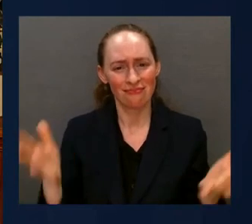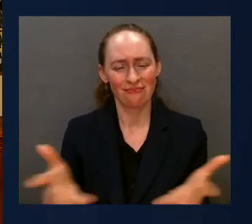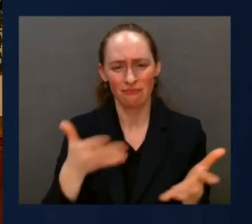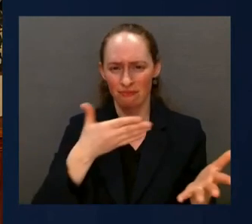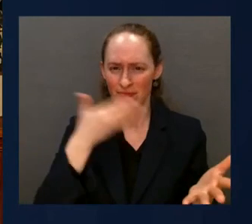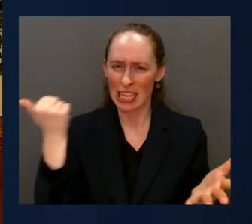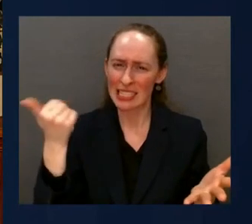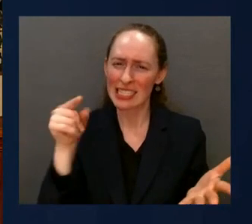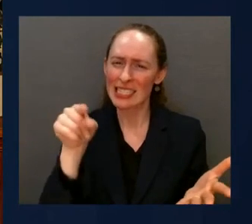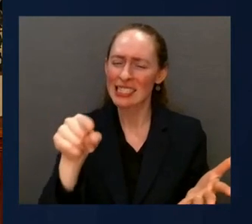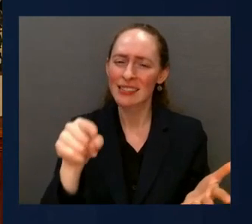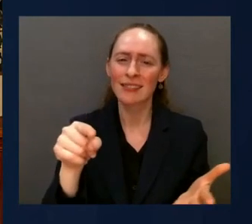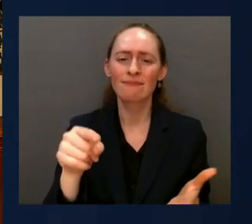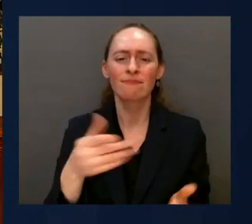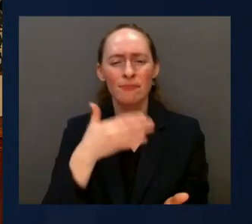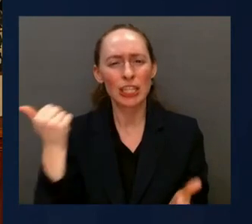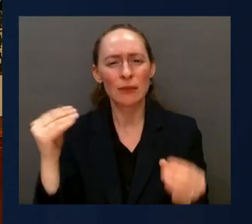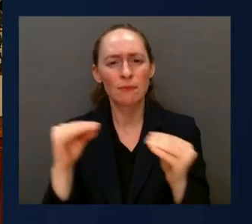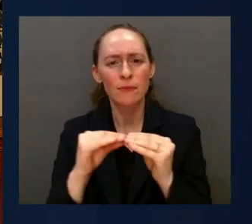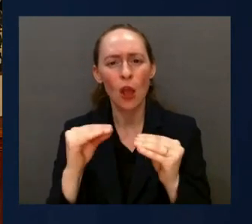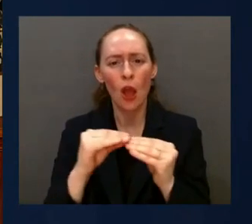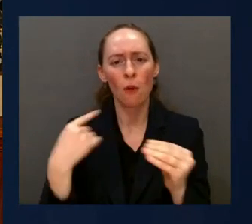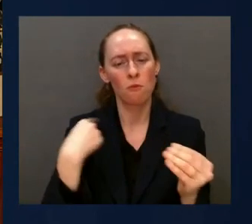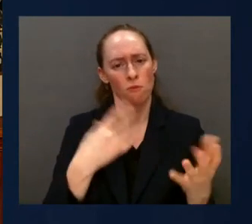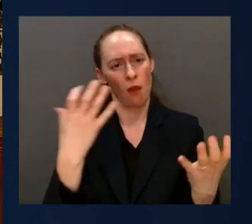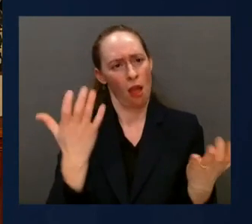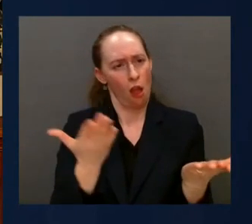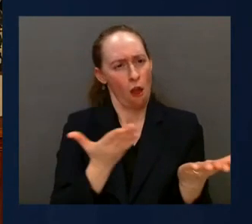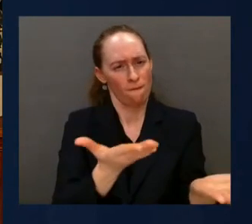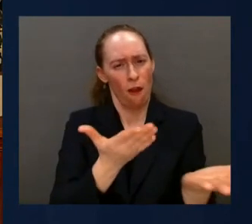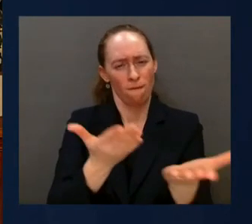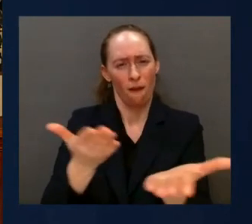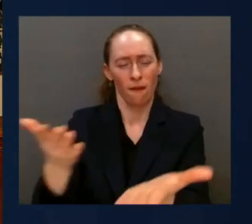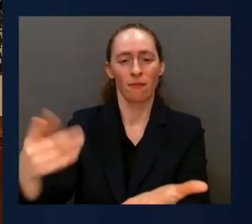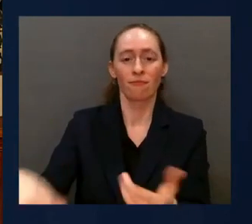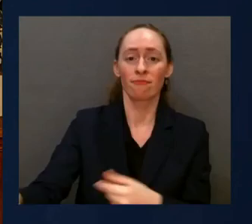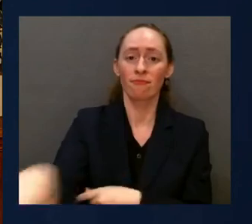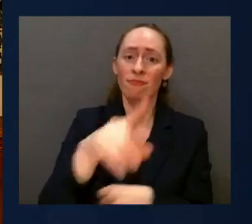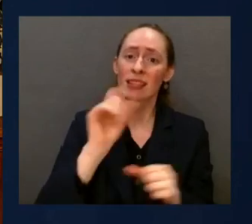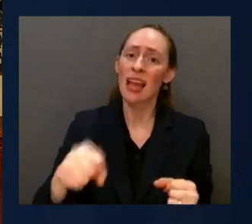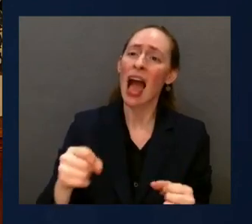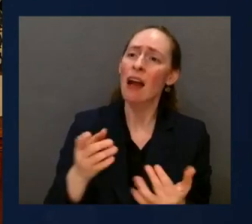a path to a good career, whether they go to college or not.